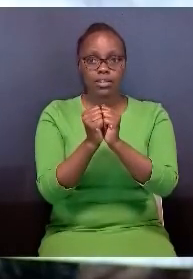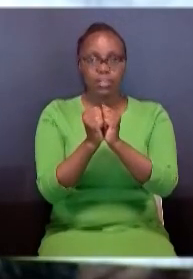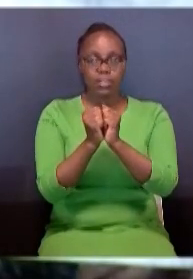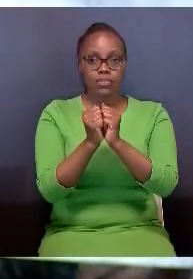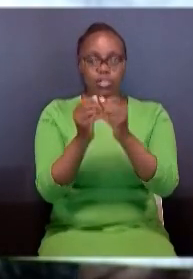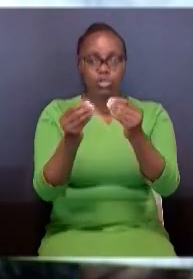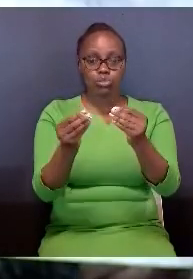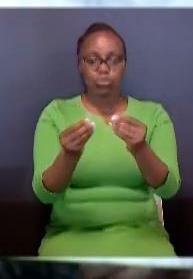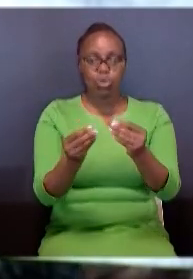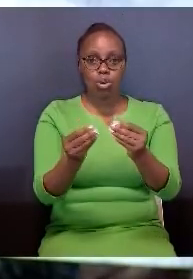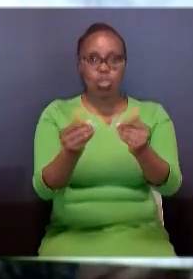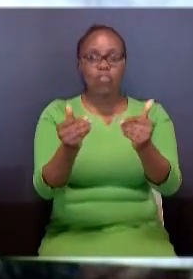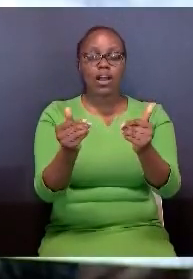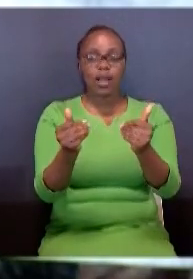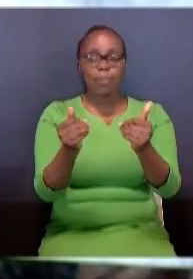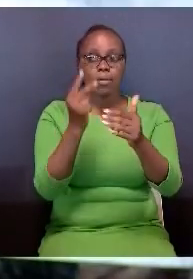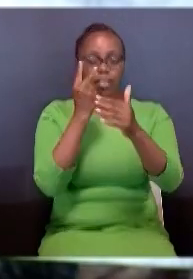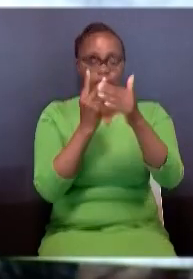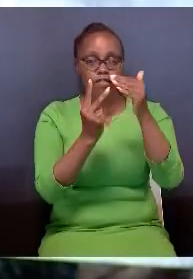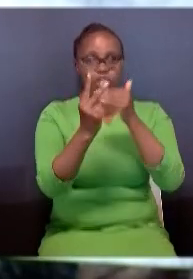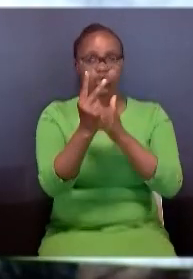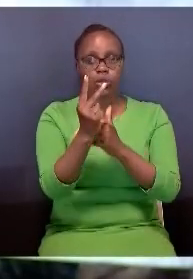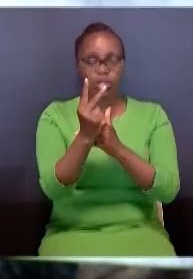to overcome division,